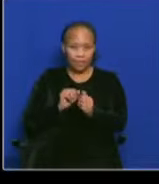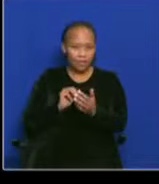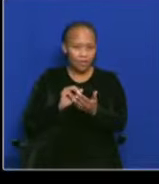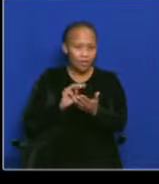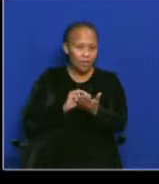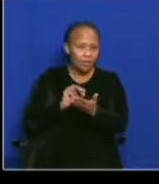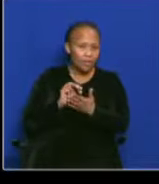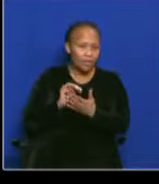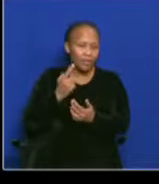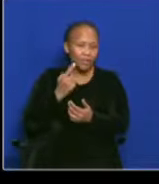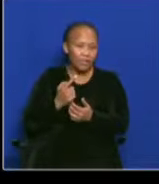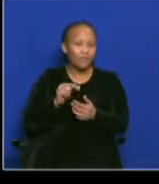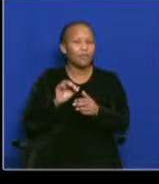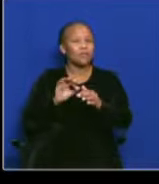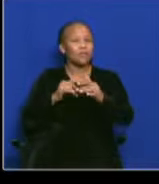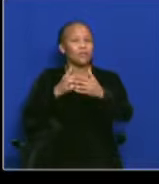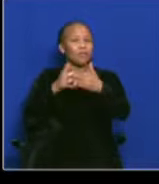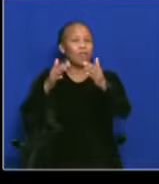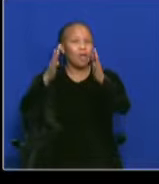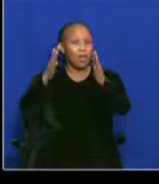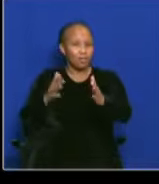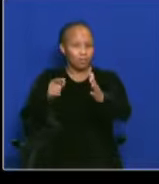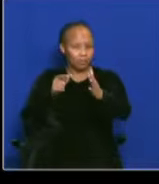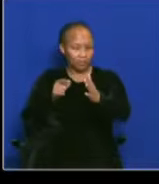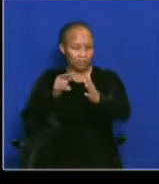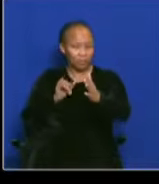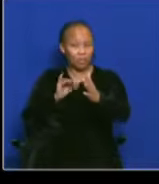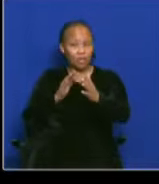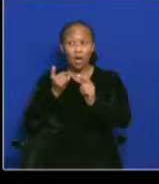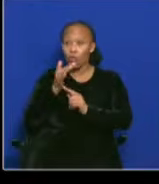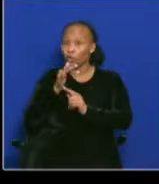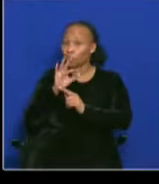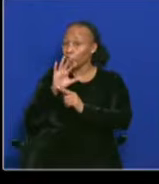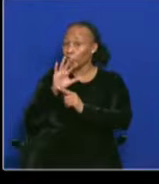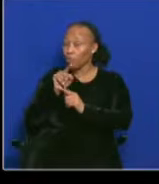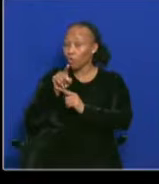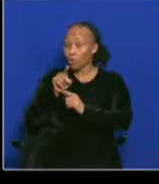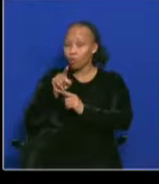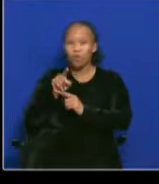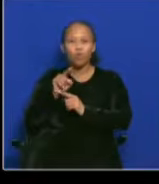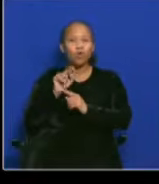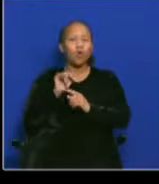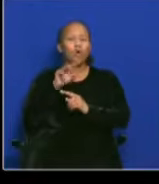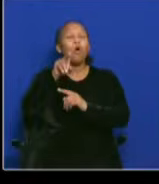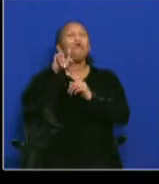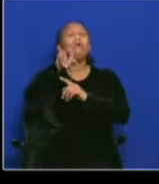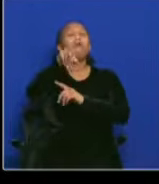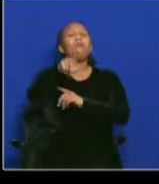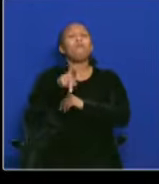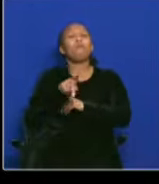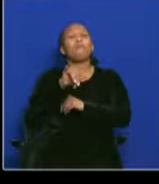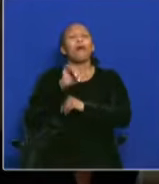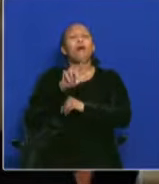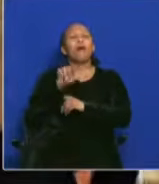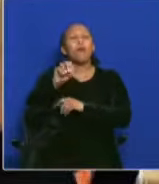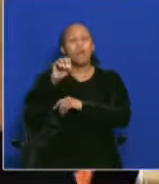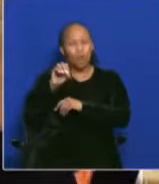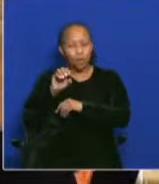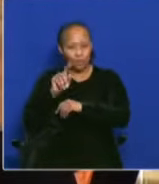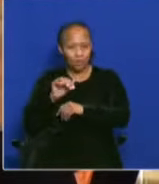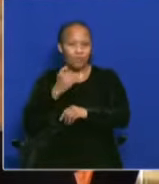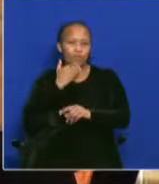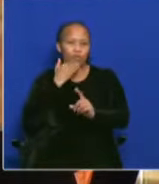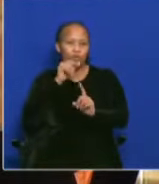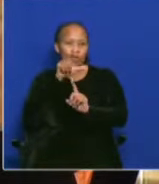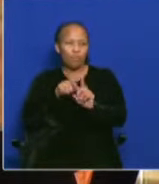I've said to the commissioners, I'll show that pilot is Molefe Fani. I can't say exactly who